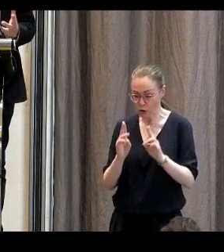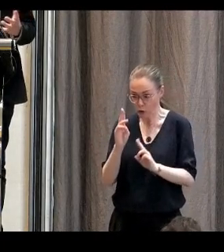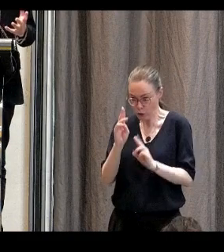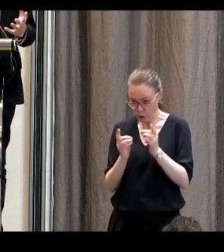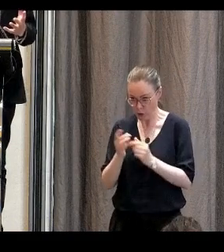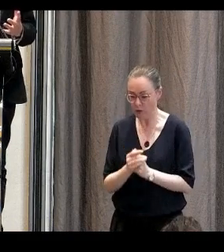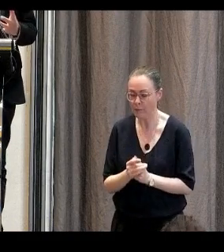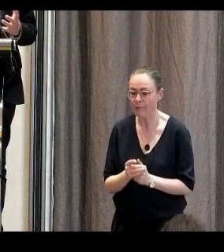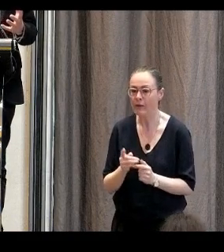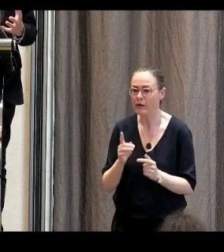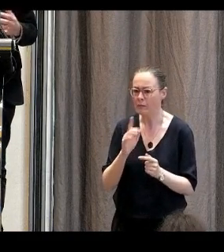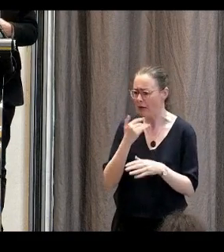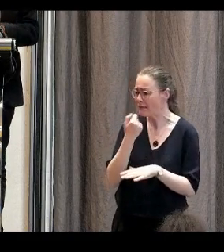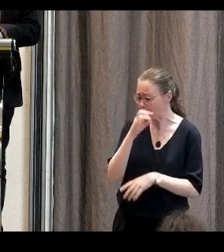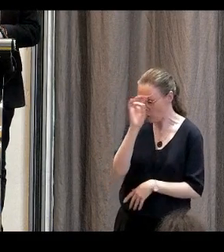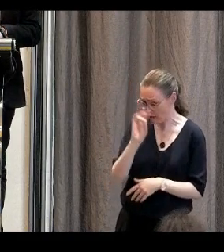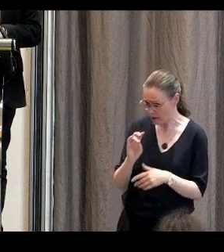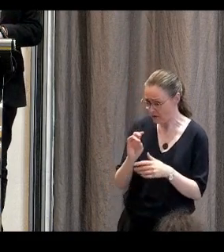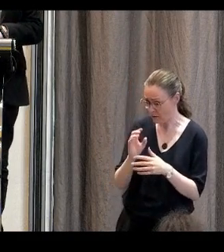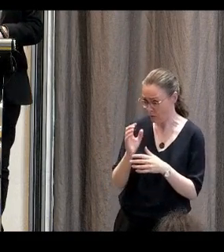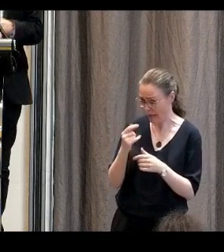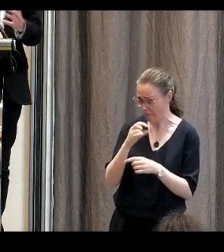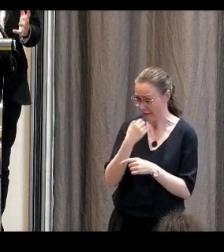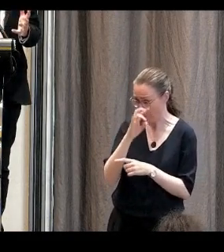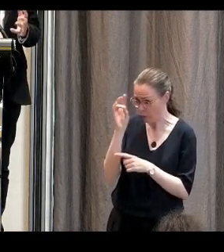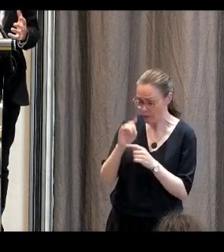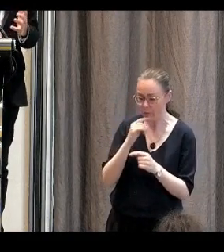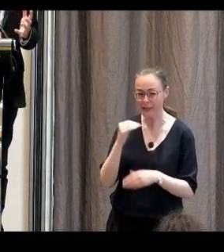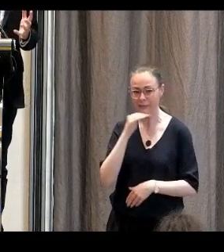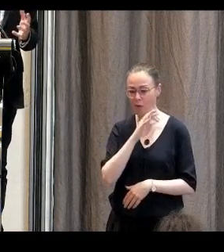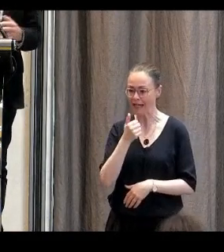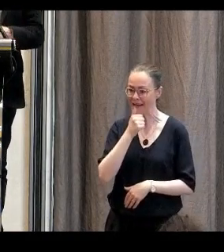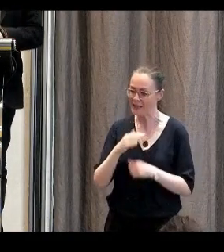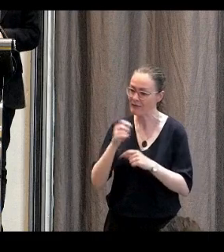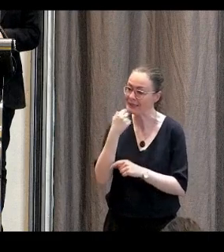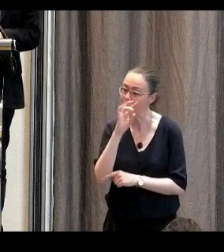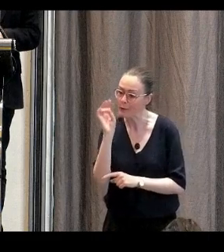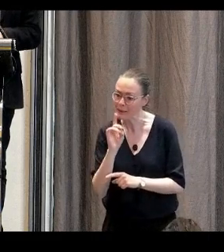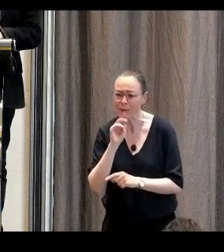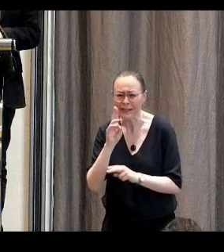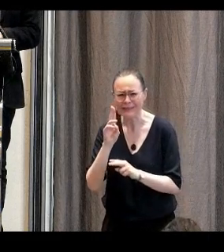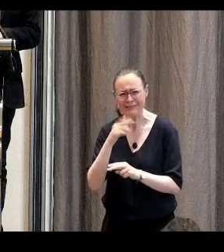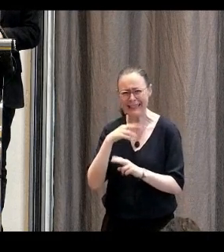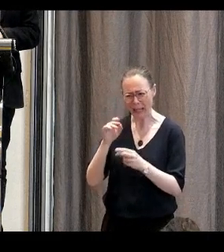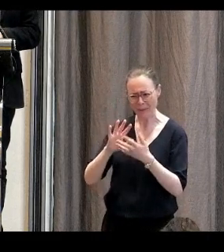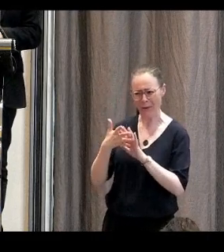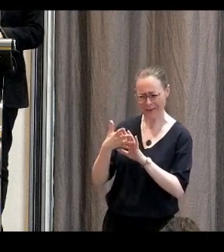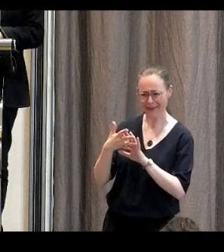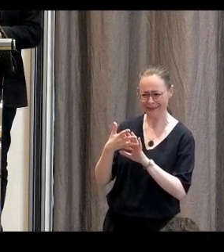and they're quite simple questions that we've addressed. But answering simple questions is often quite complicated